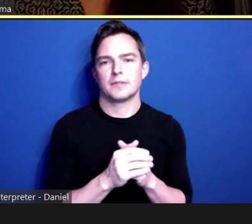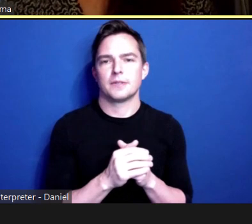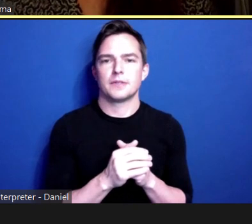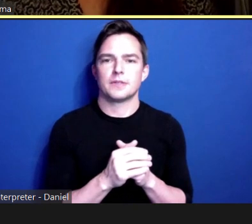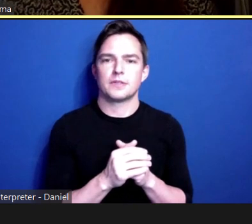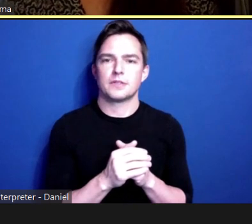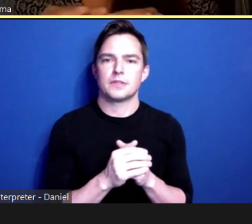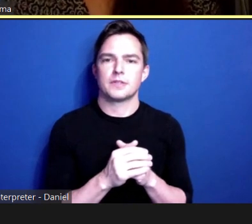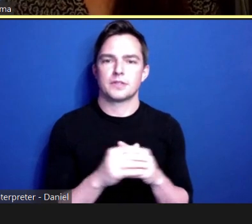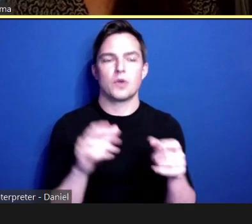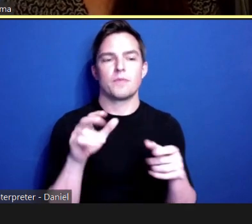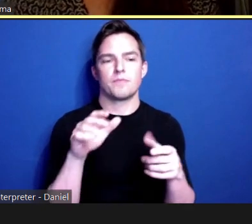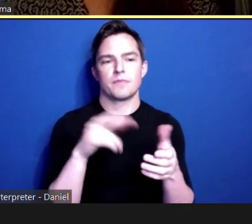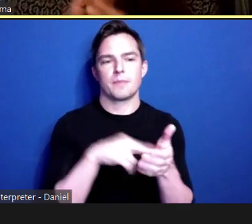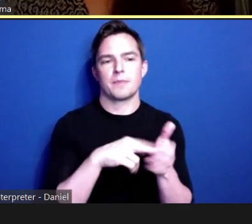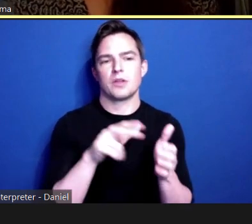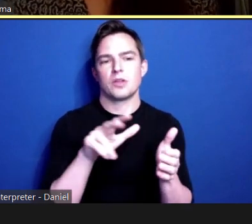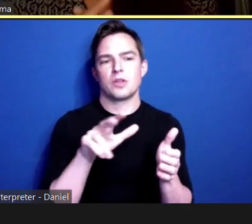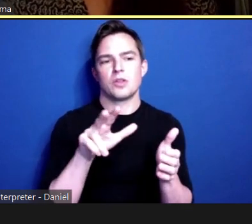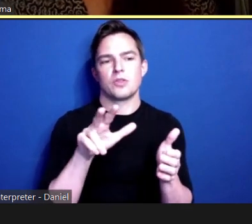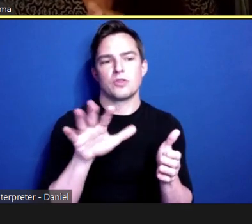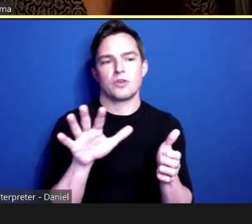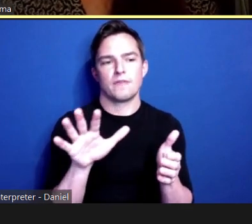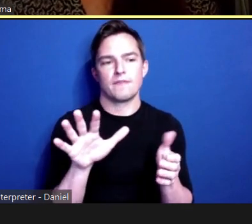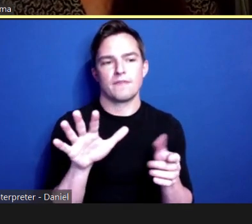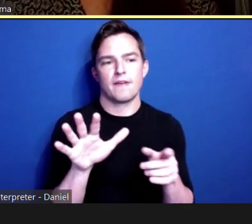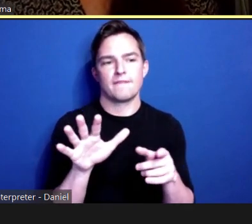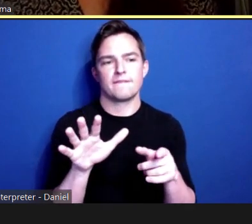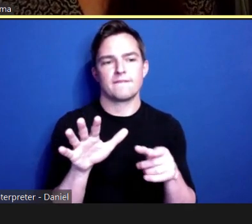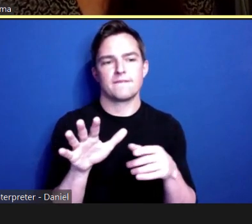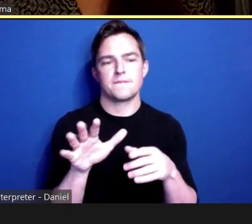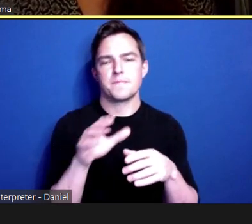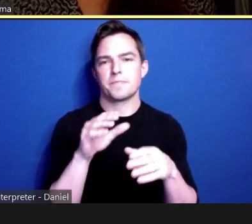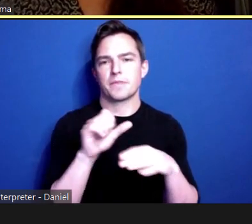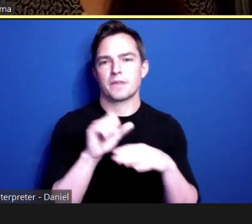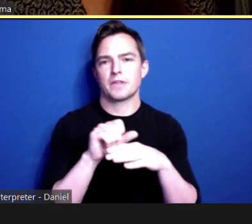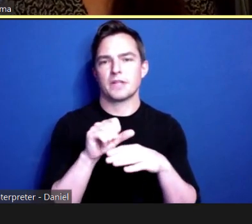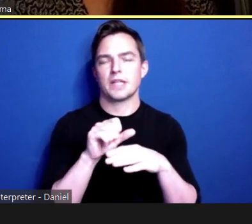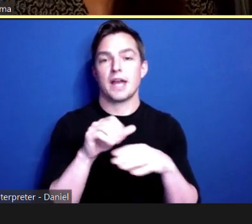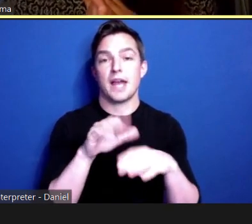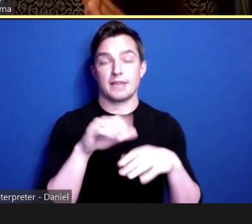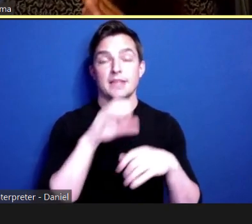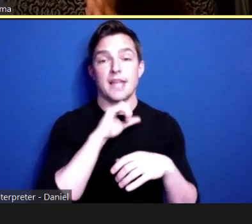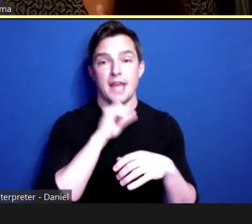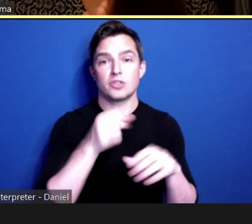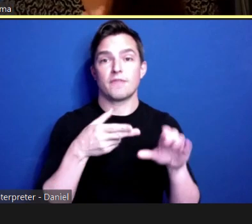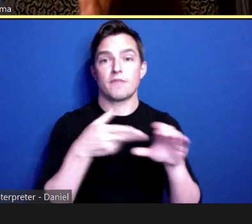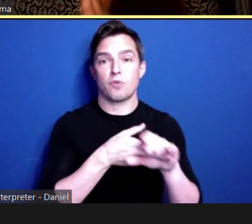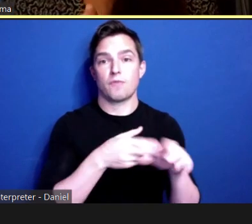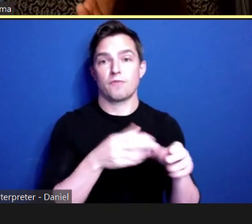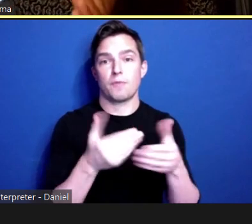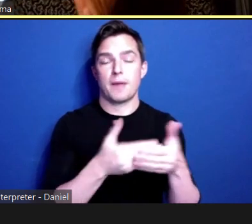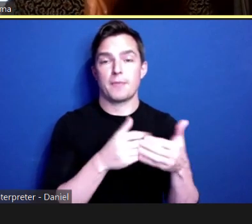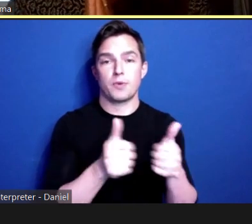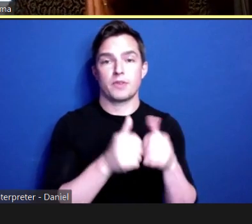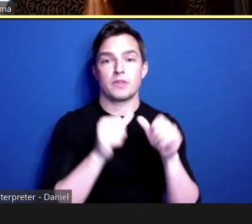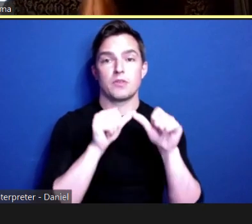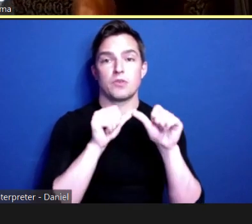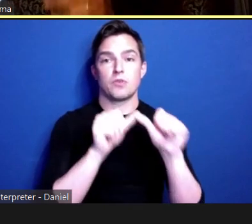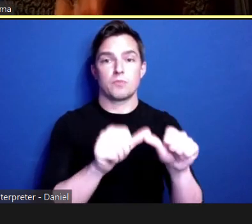for 35 jurisdictions. The mean age at enrollment for babies with permanent hearing loss